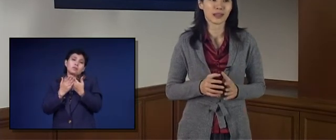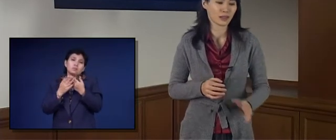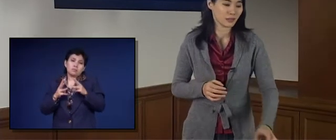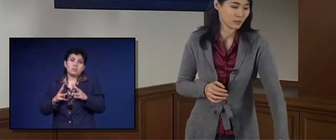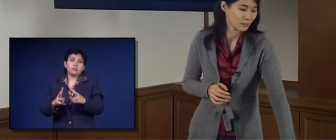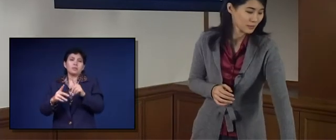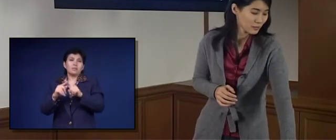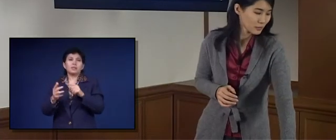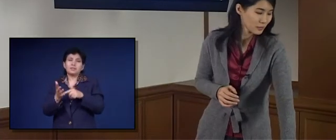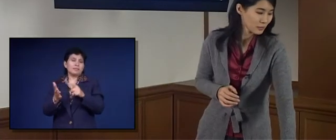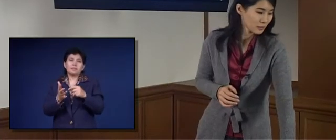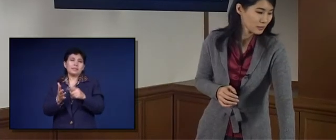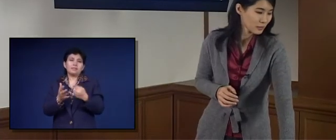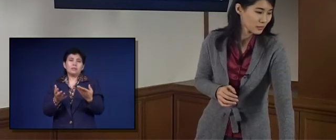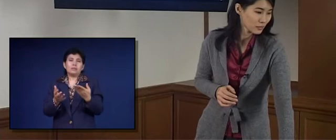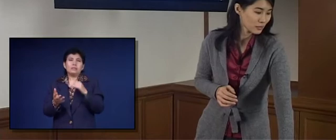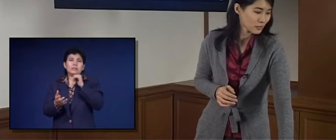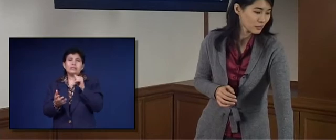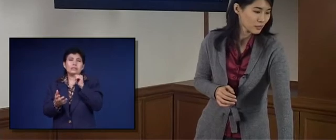do that.